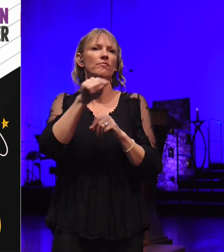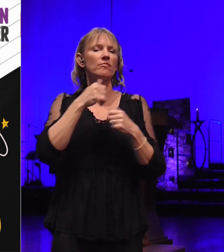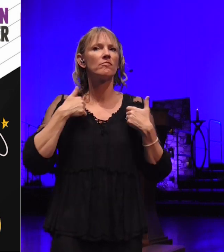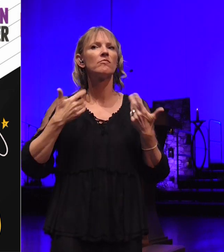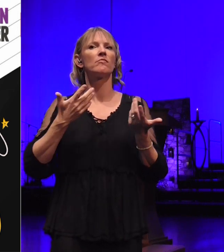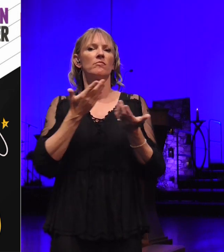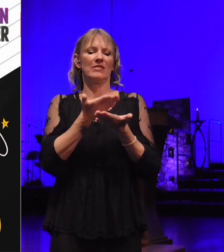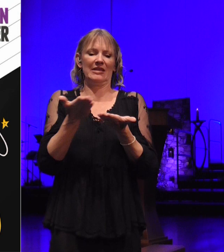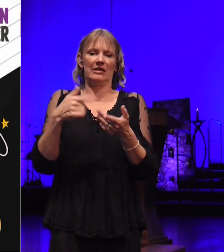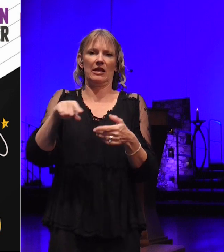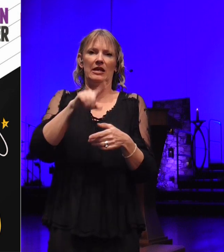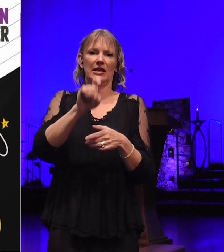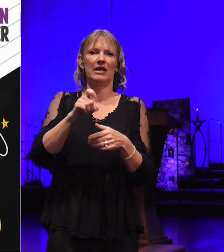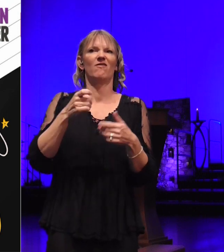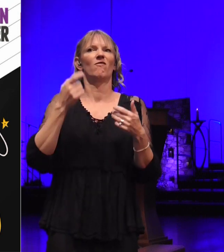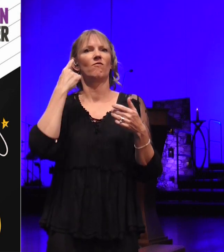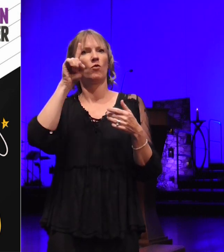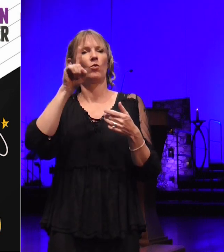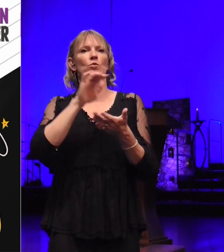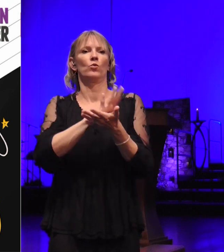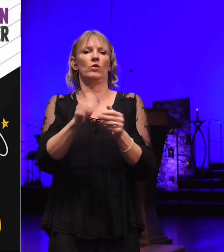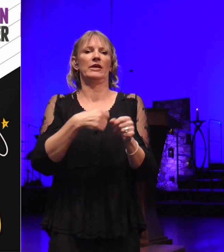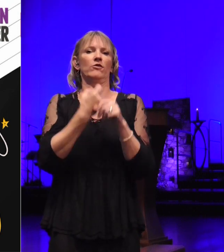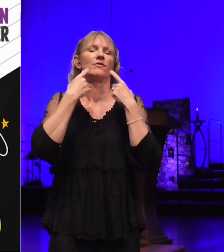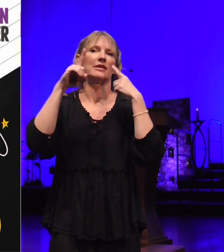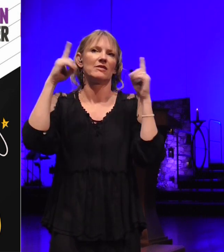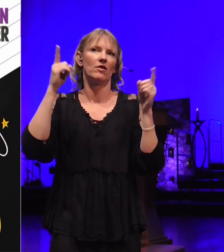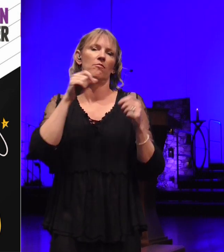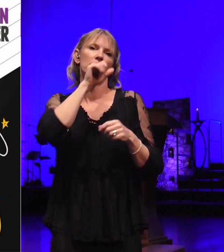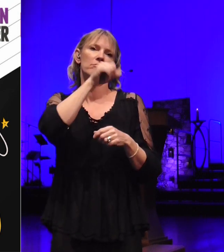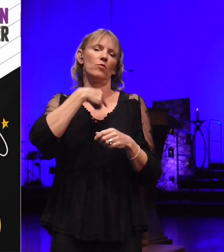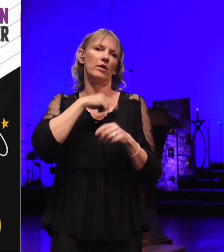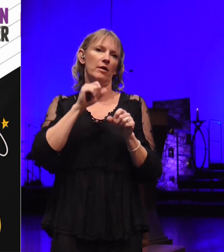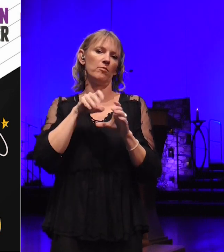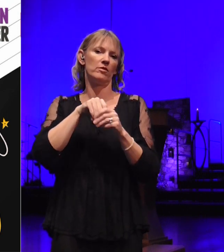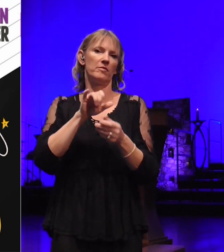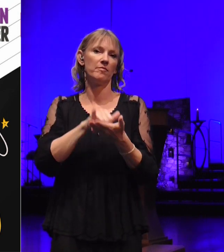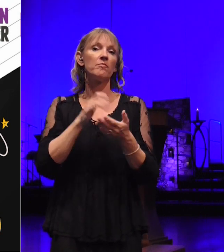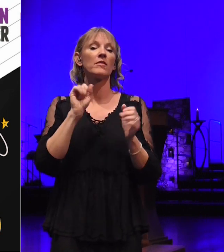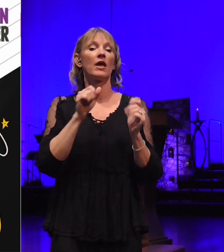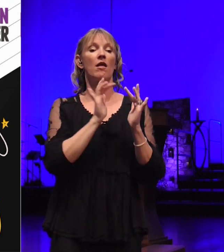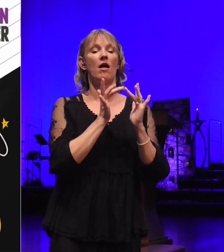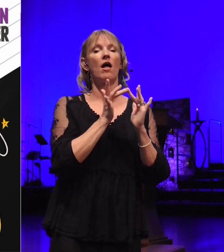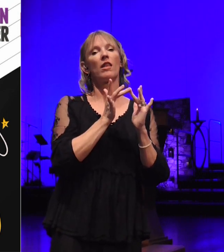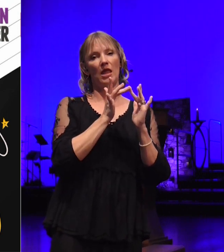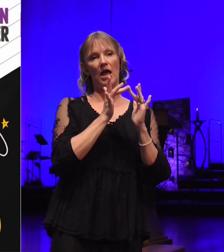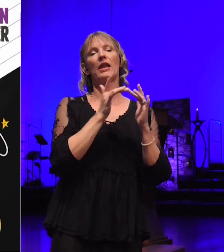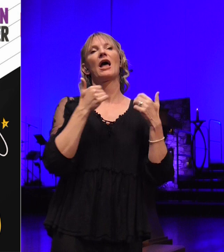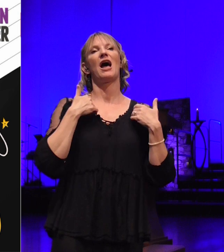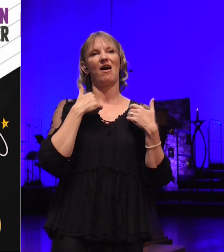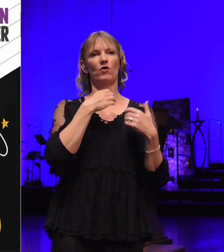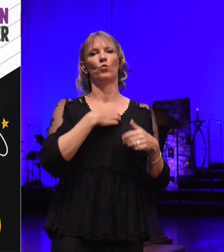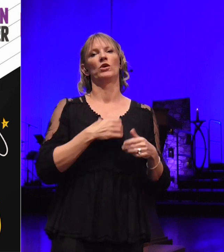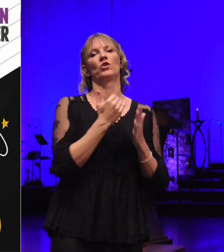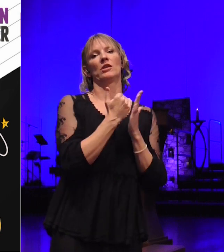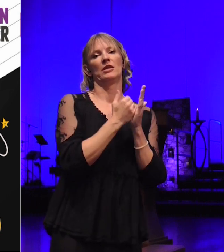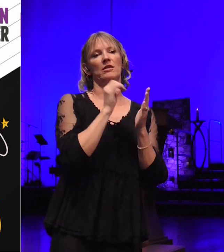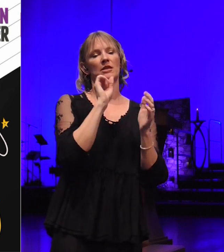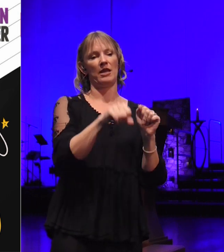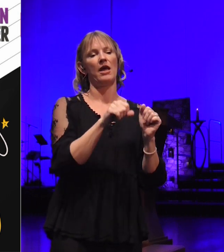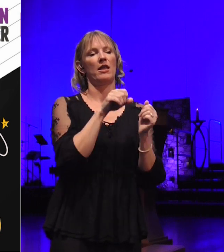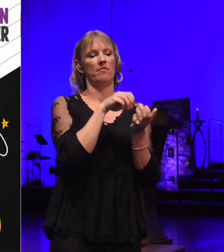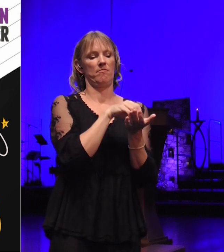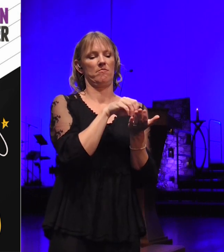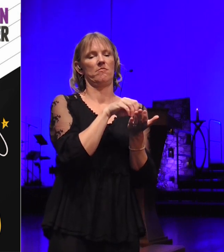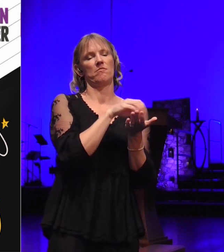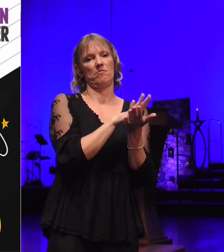successful school year, and I love that we can participate in that. You can go online as well to our website, and there's an Amazon wish list, so you can have stuff mailed right over